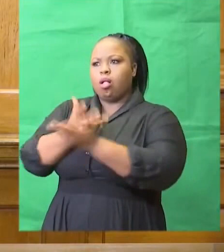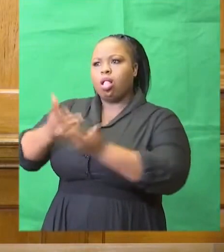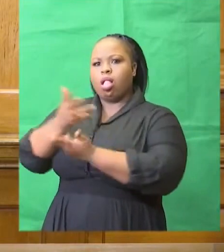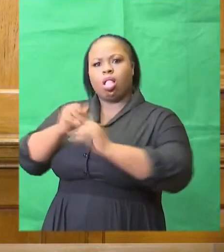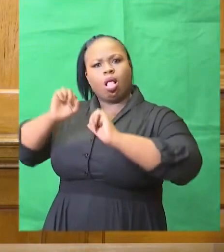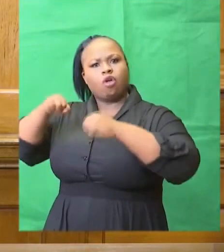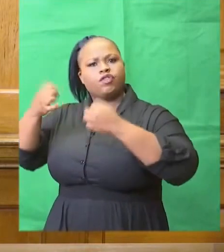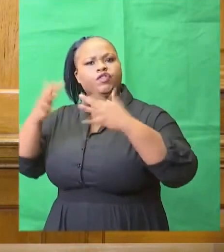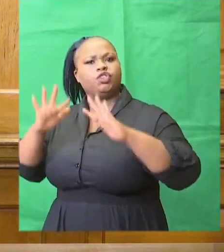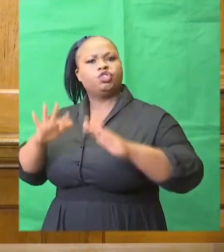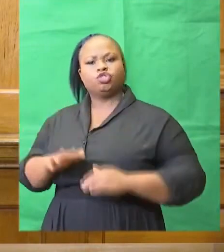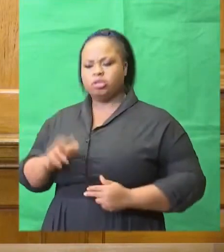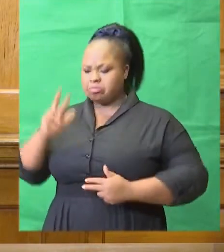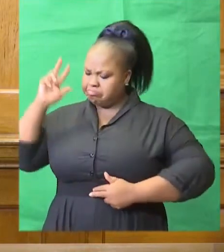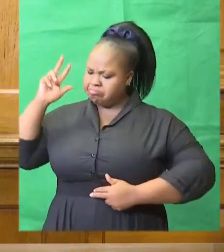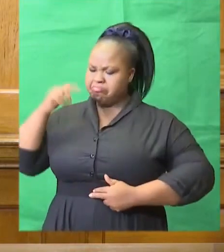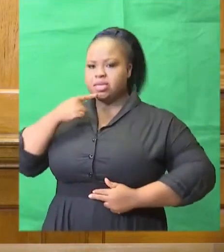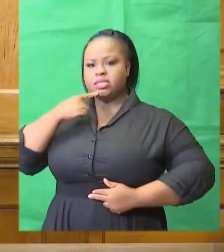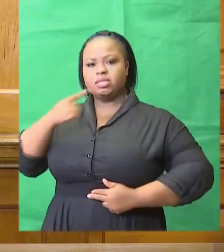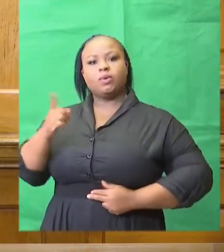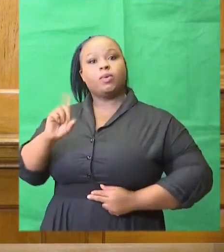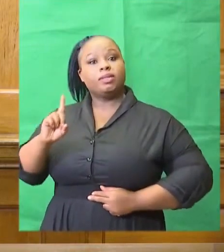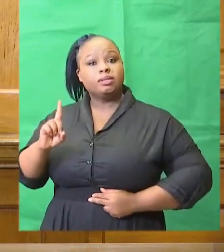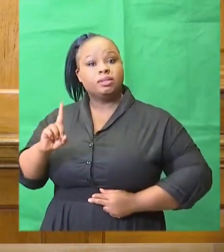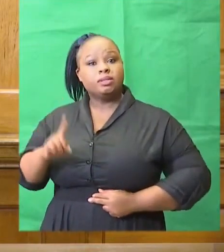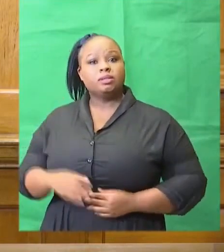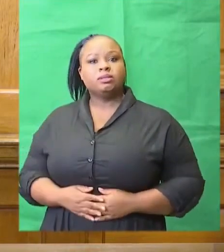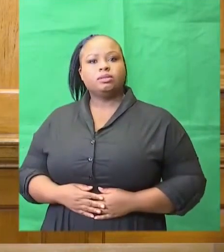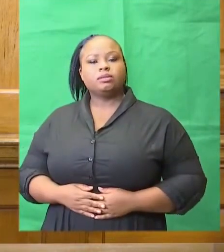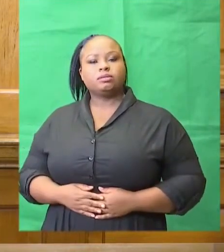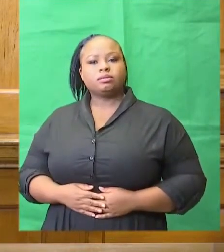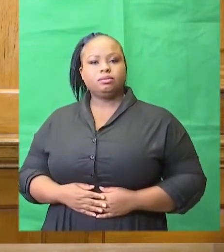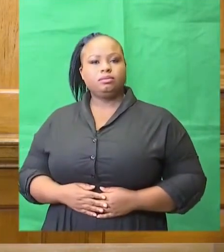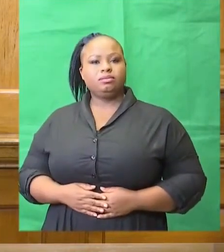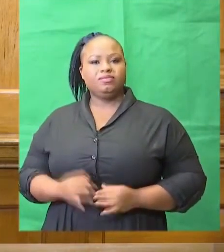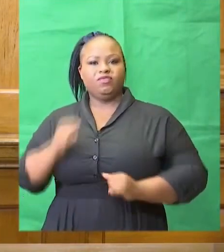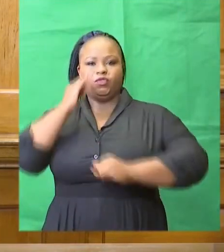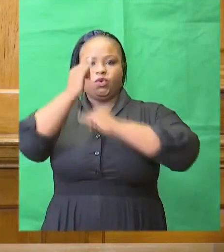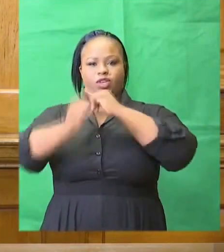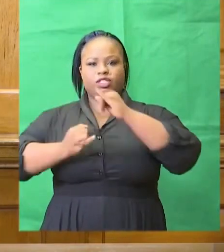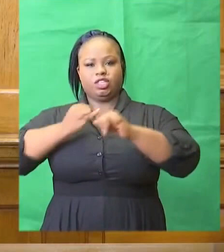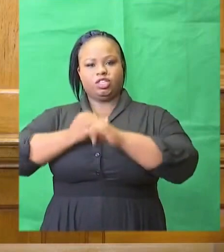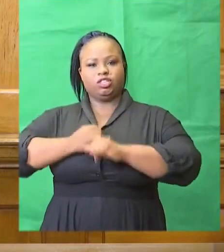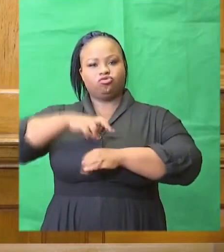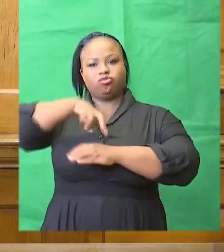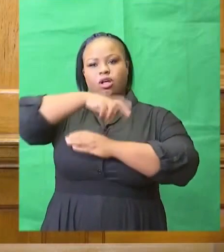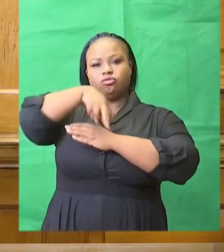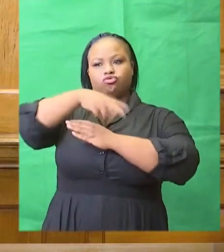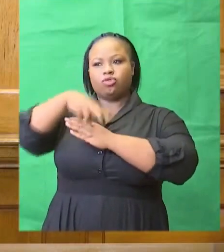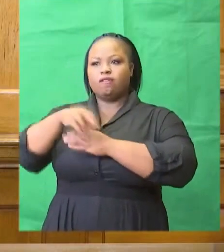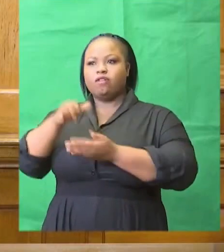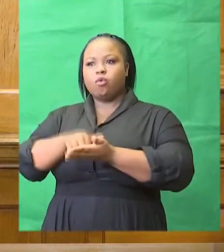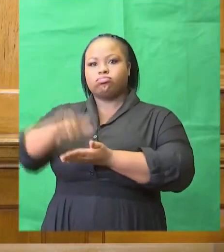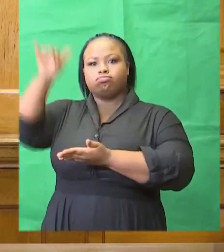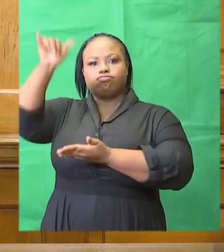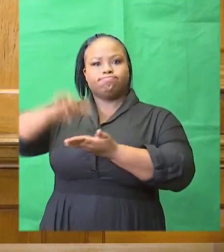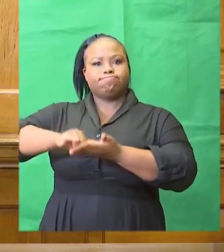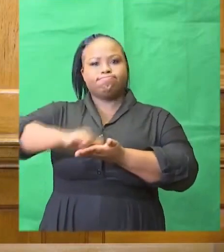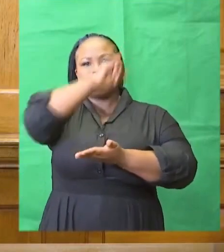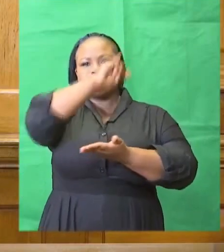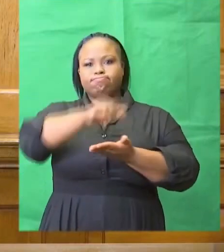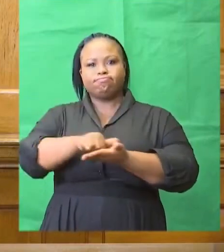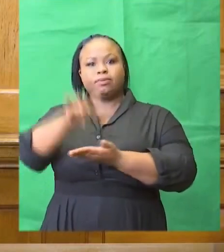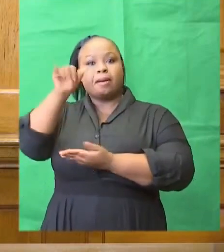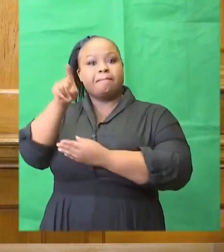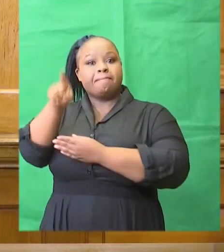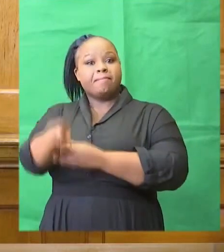were there, they pledged that to restart international travel, it should be done